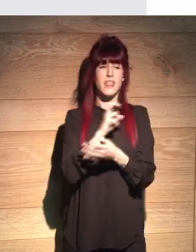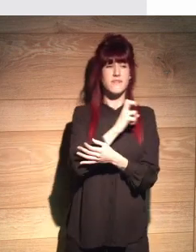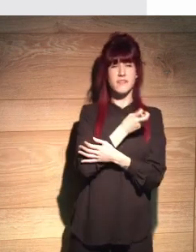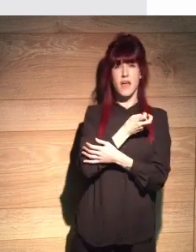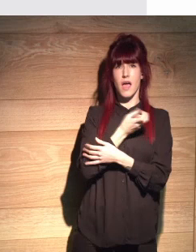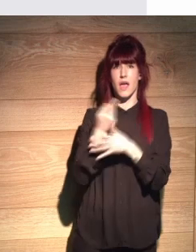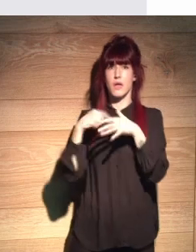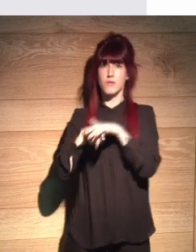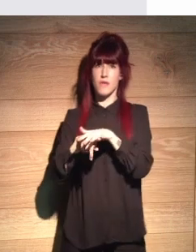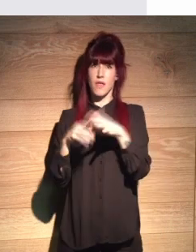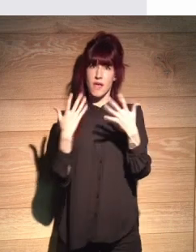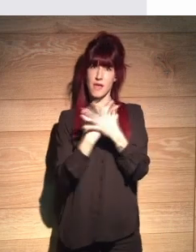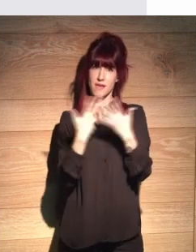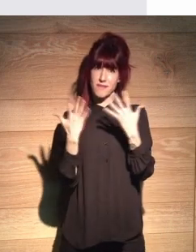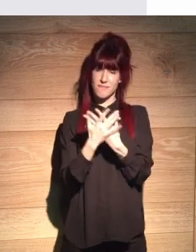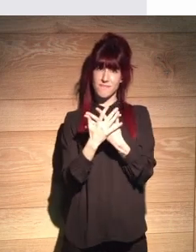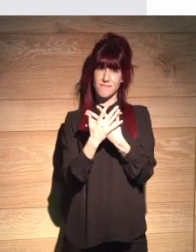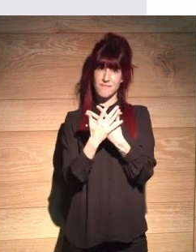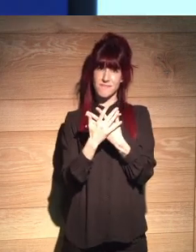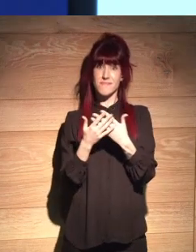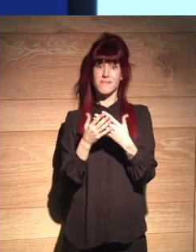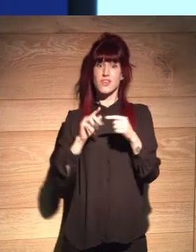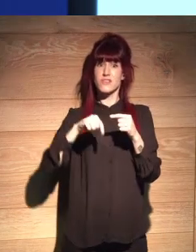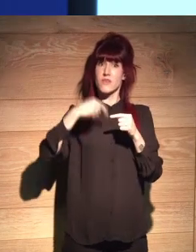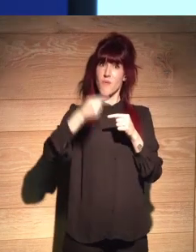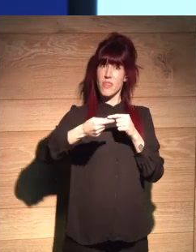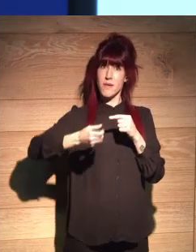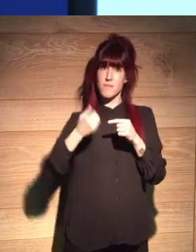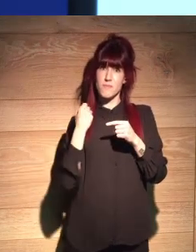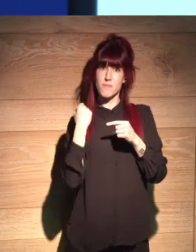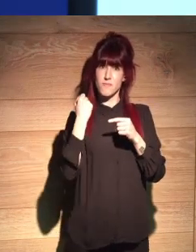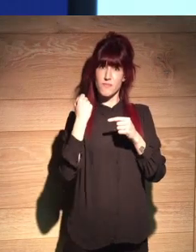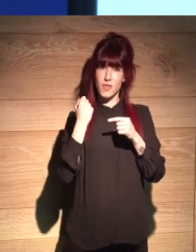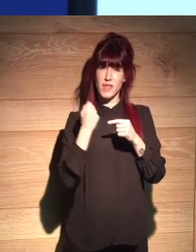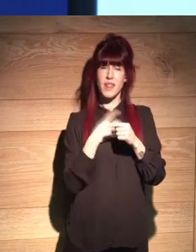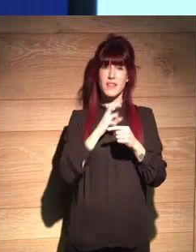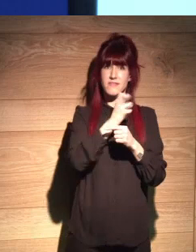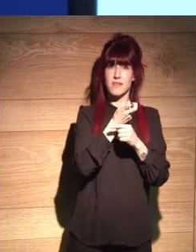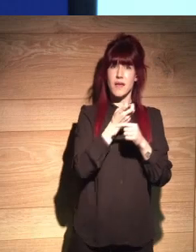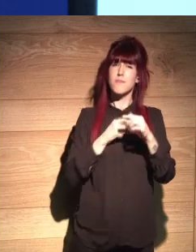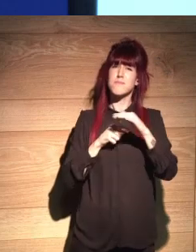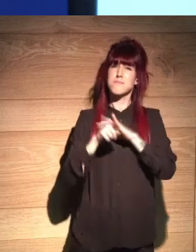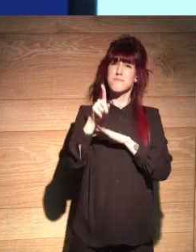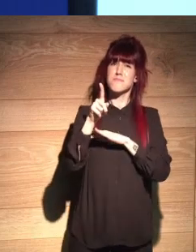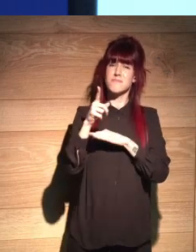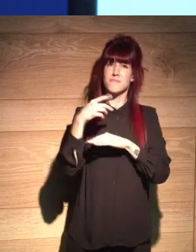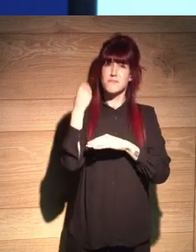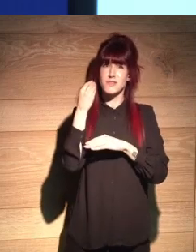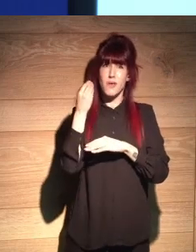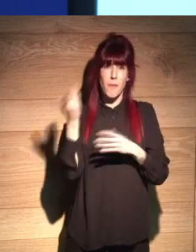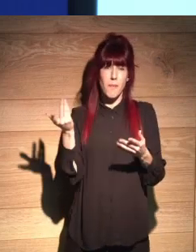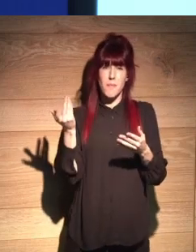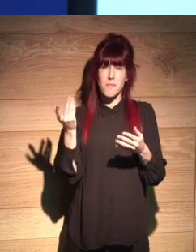That will unlock the really power of diversity. I think most of